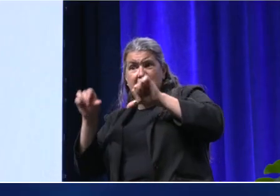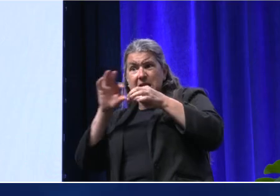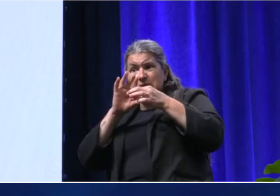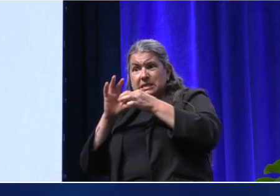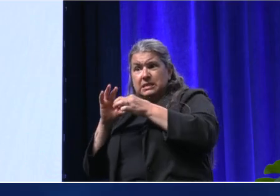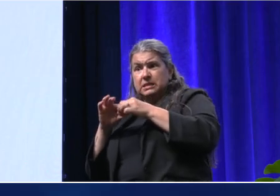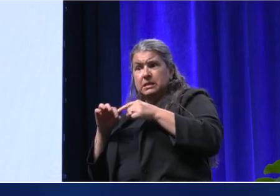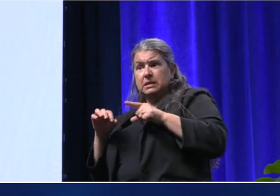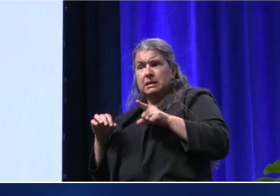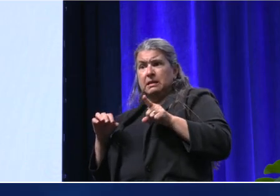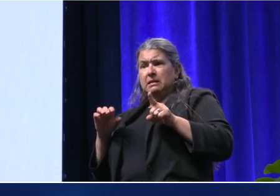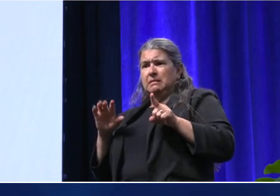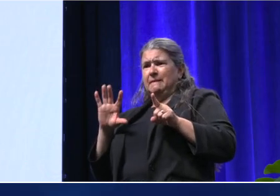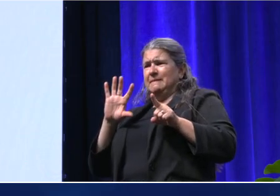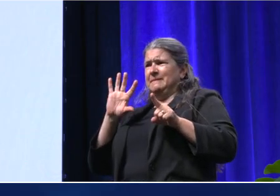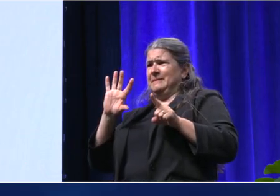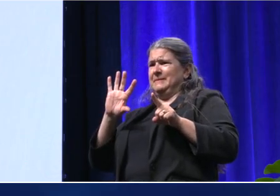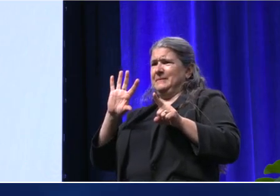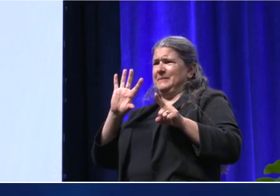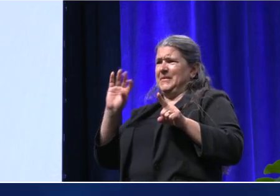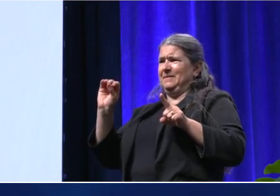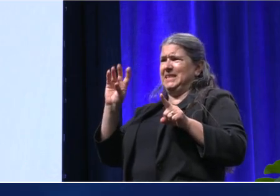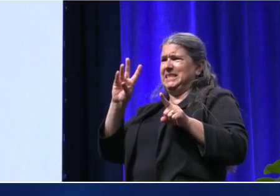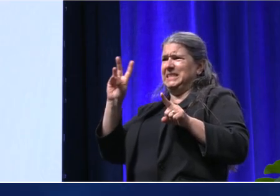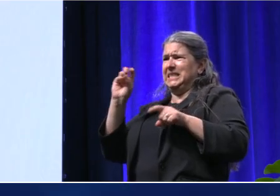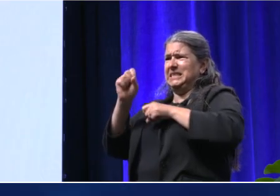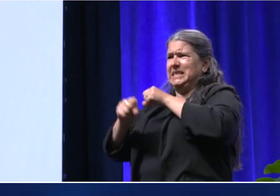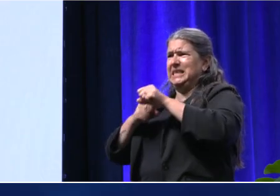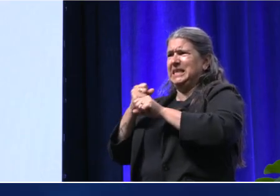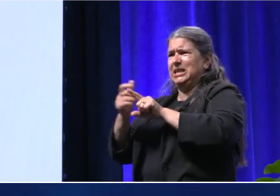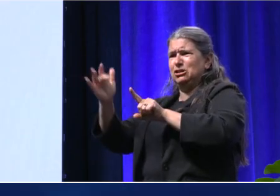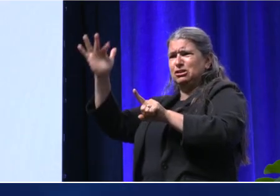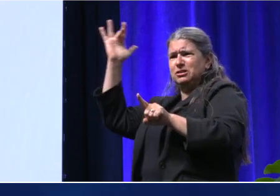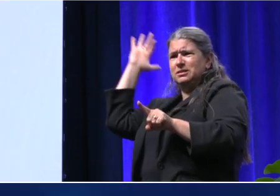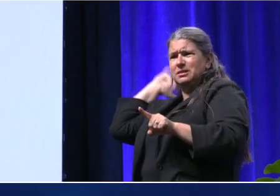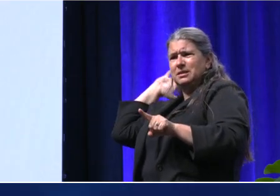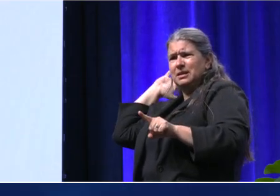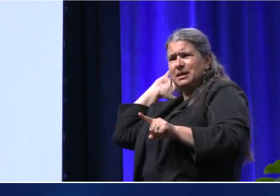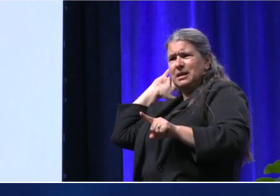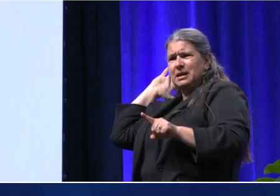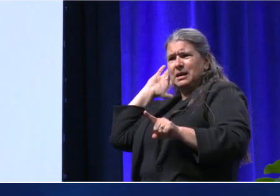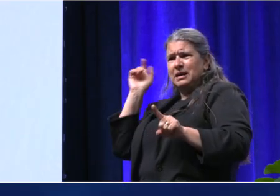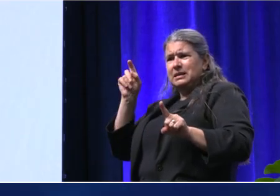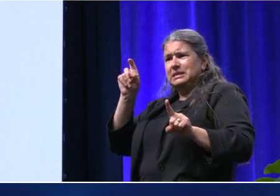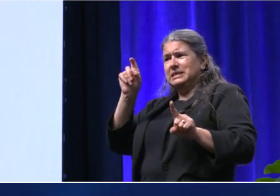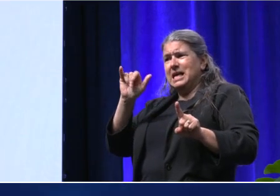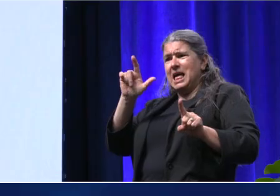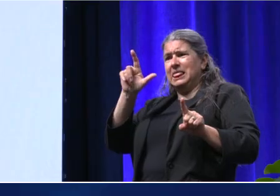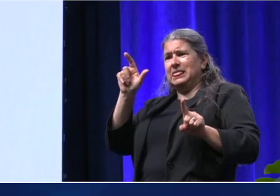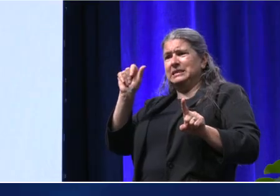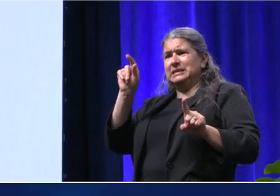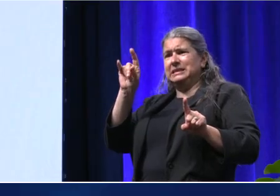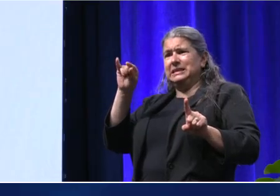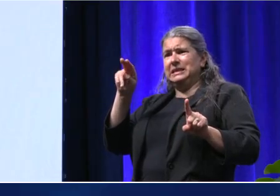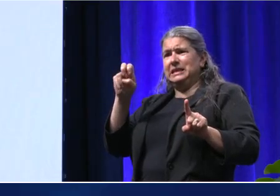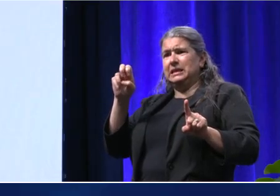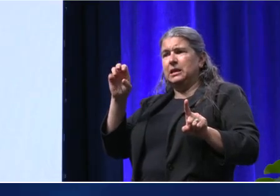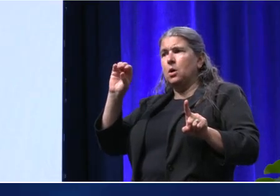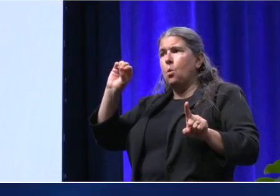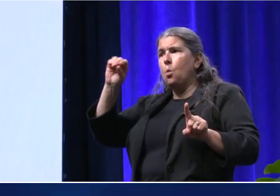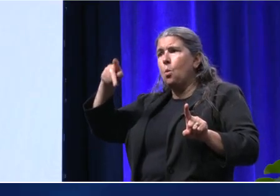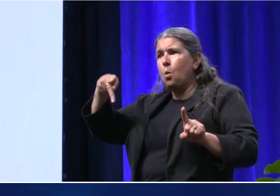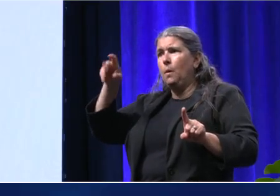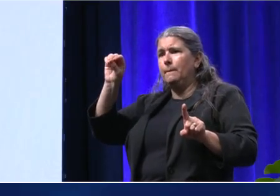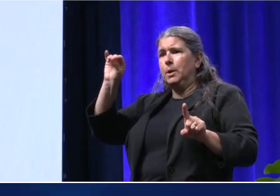out xylazine actually is an opioid, even though that's not what was known pharmacologically kind of previous to that.